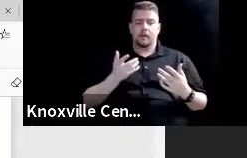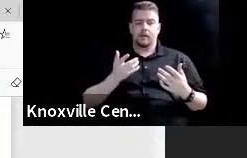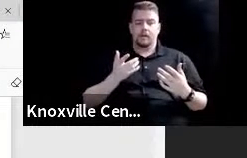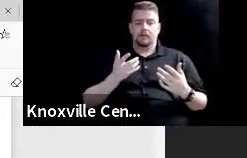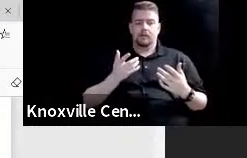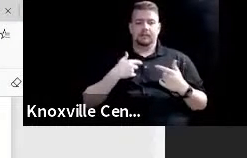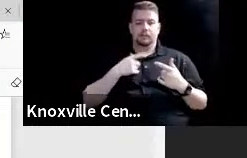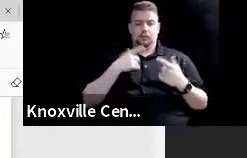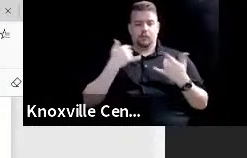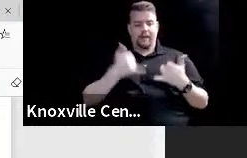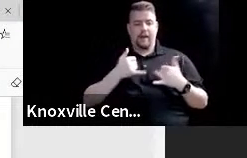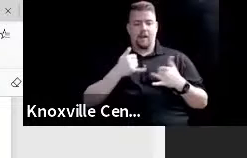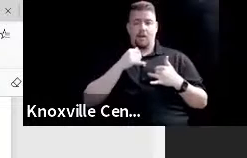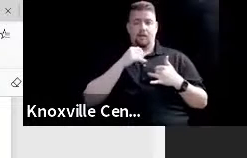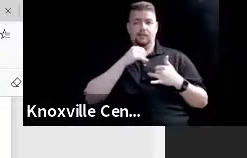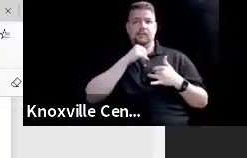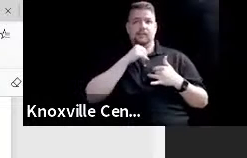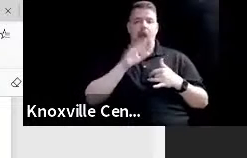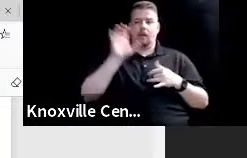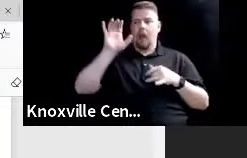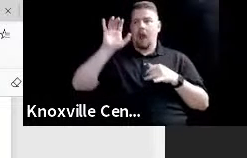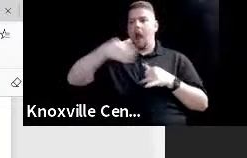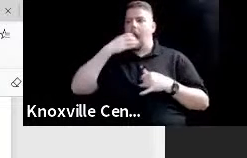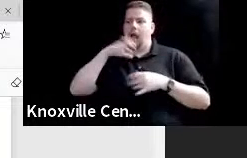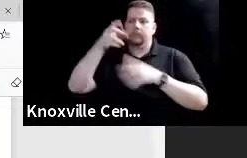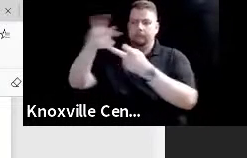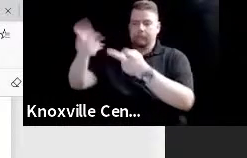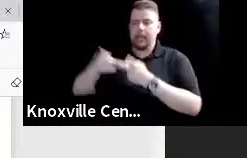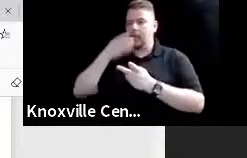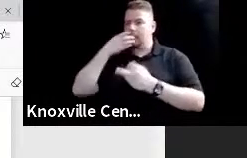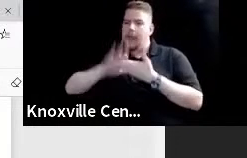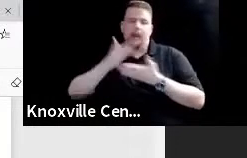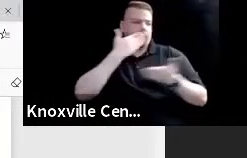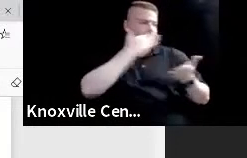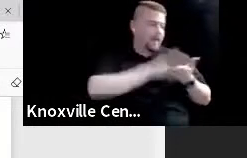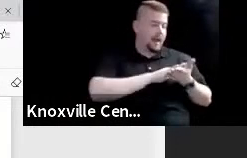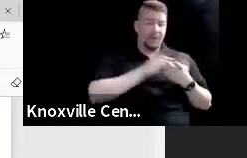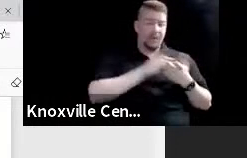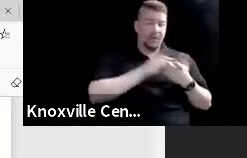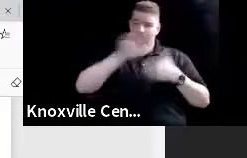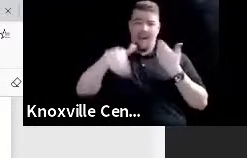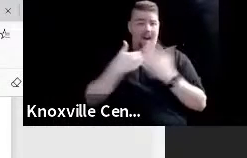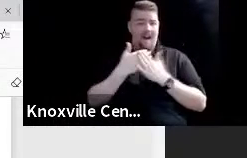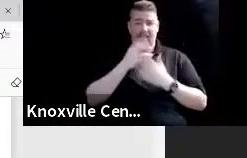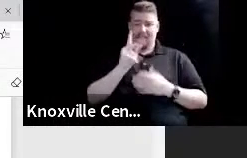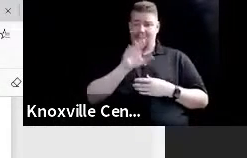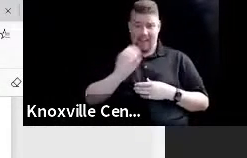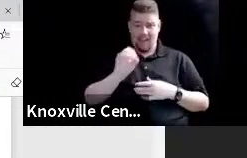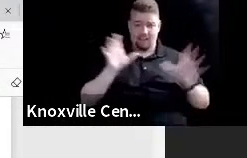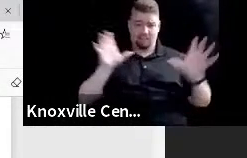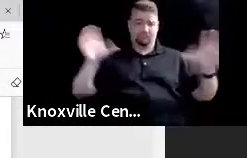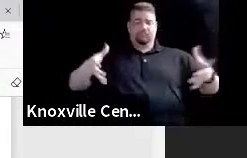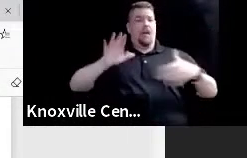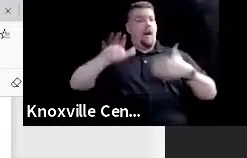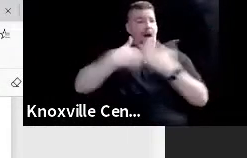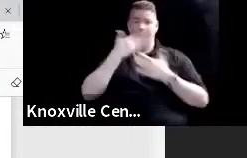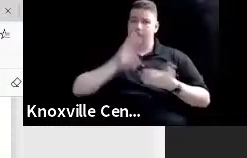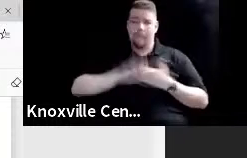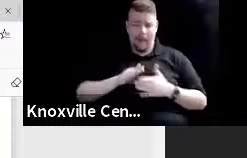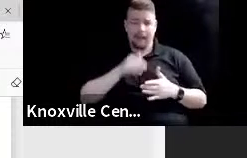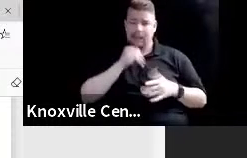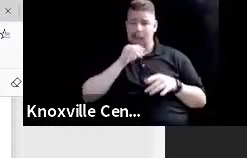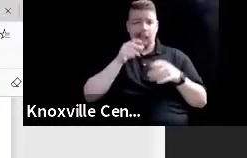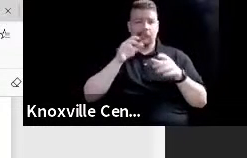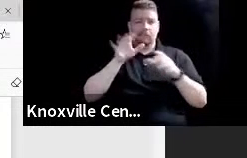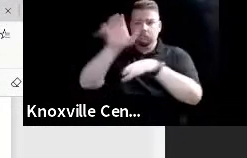there are no hot spots anymore. All not the entirety of Knox County is a hot spot. And that's why we're really